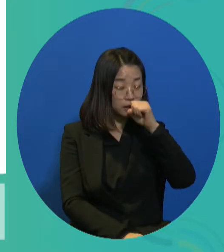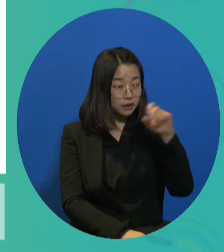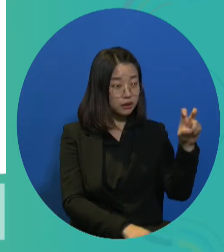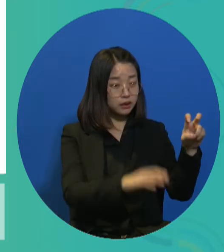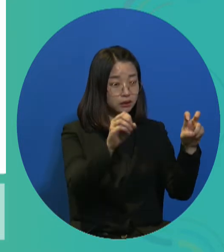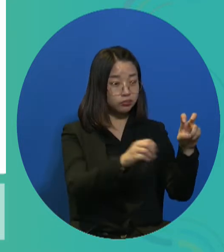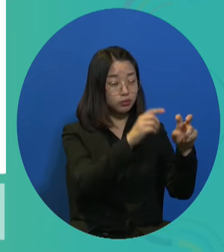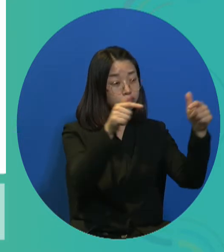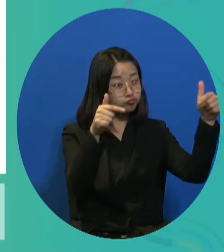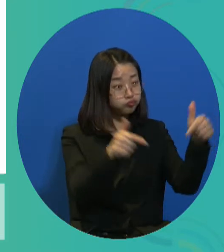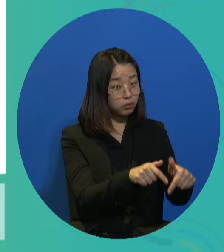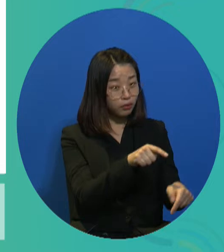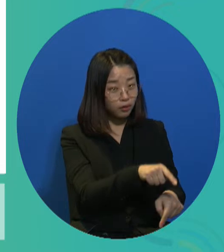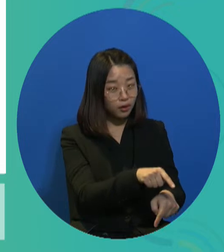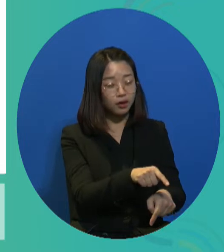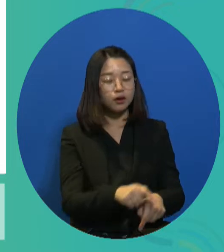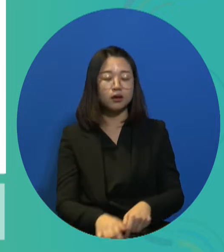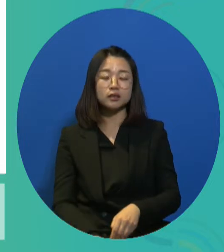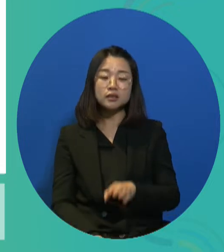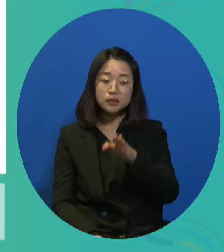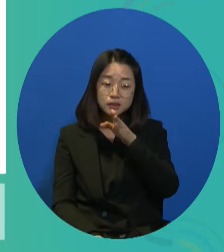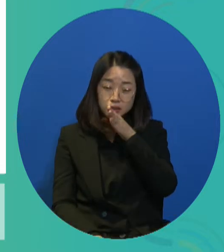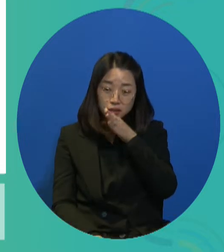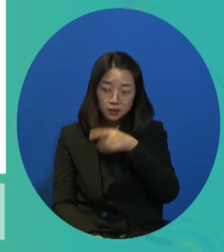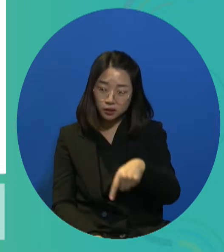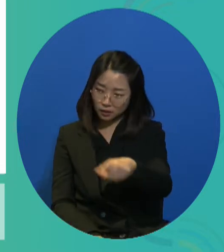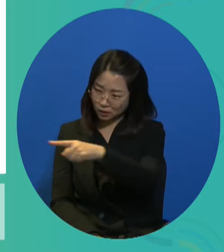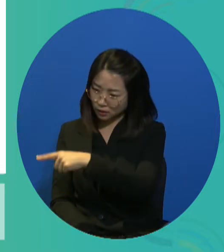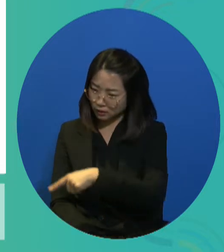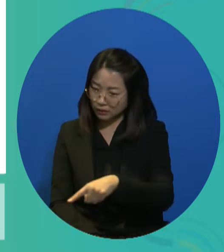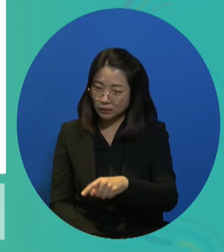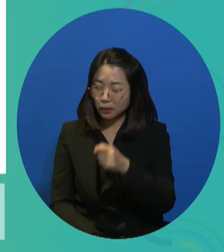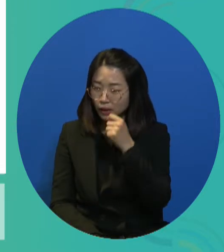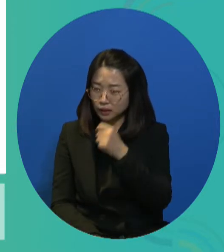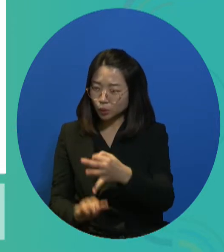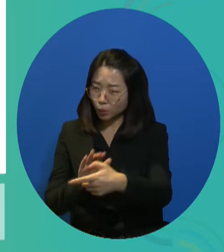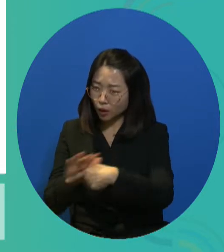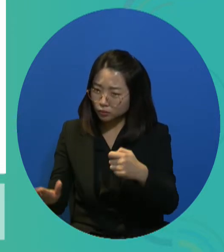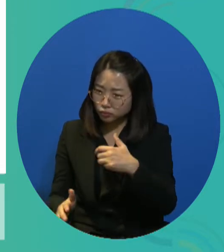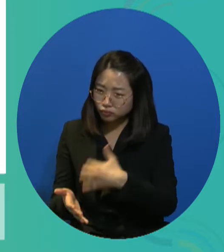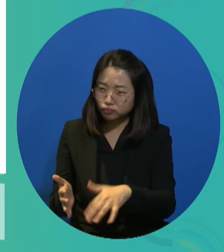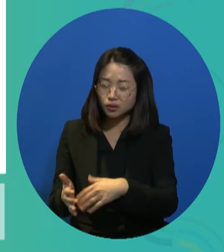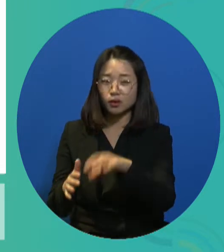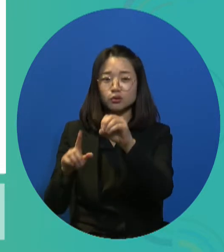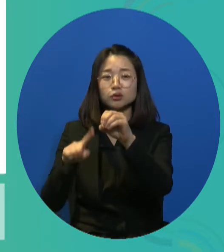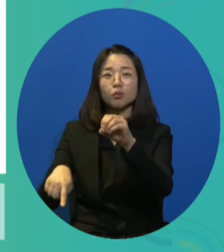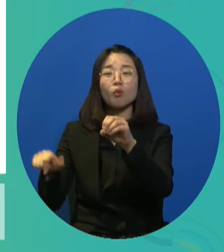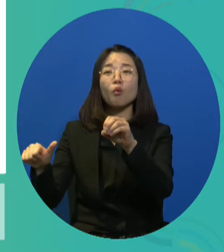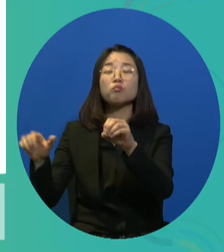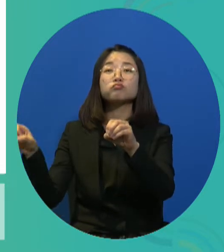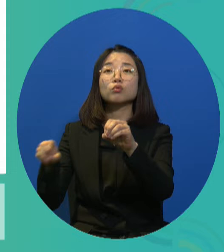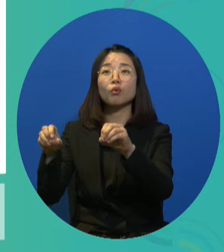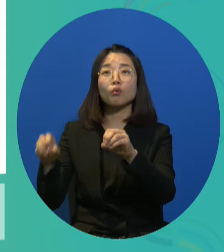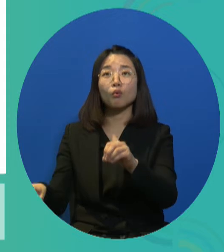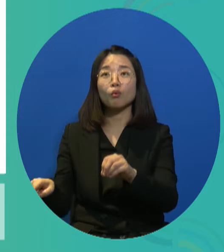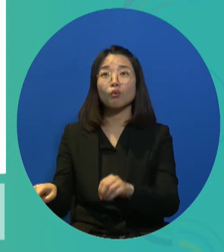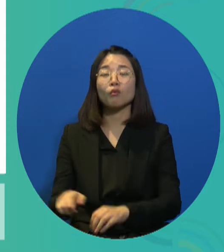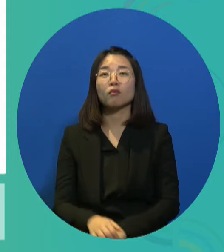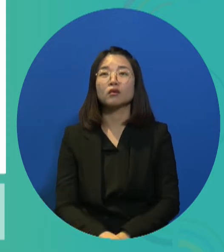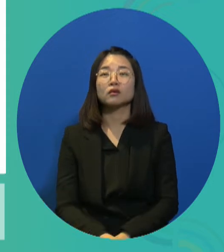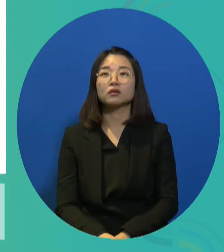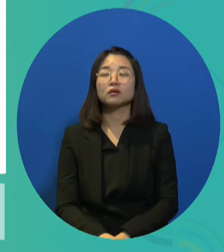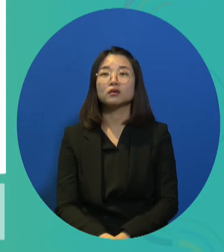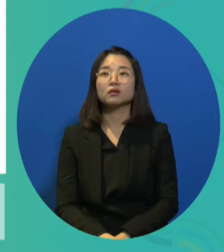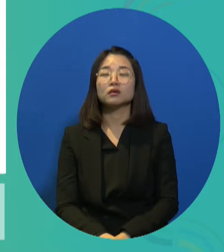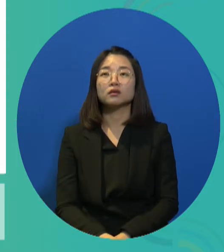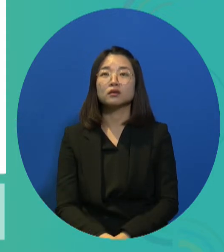pay for the financial crash. But as a consequence of their rhetoric, disability hate crime and hostility